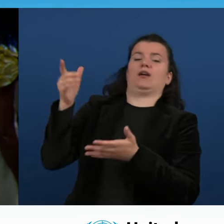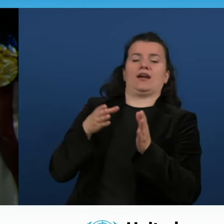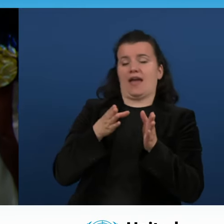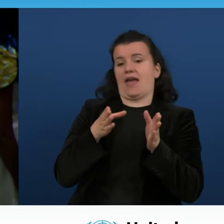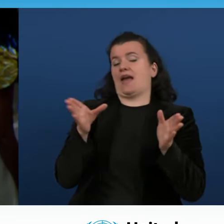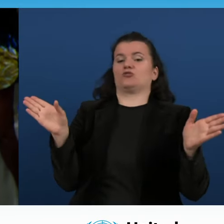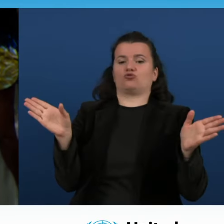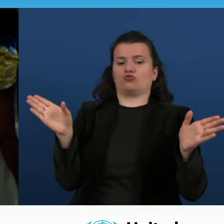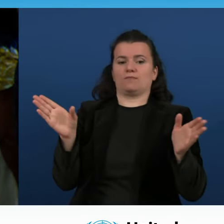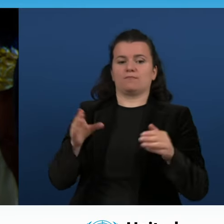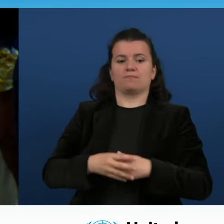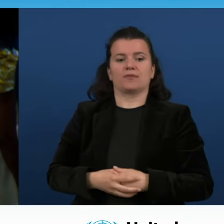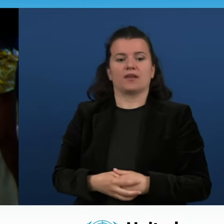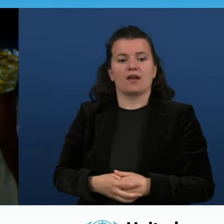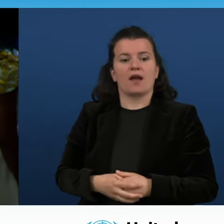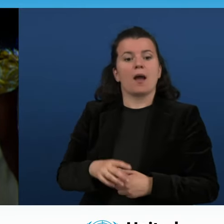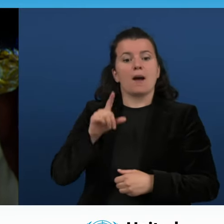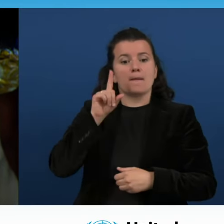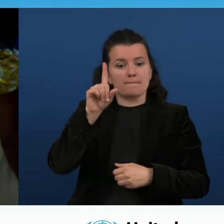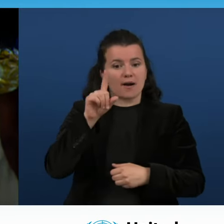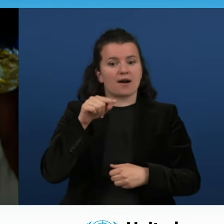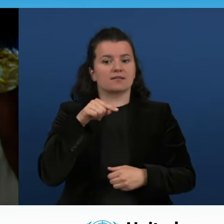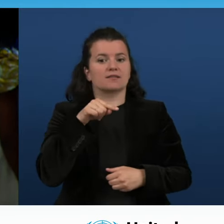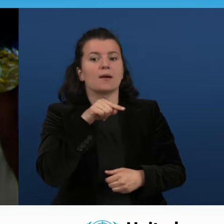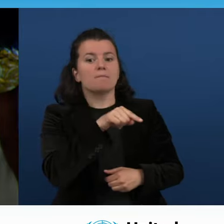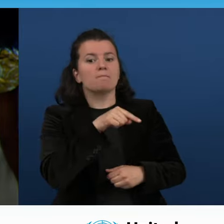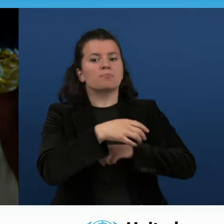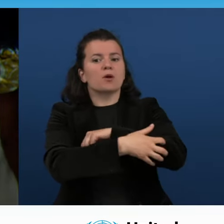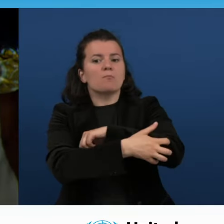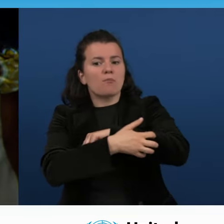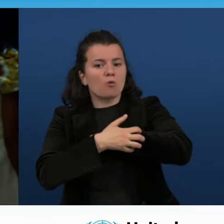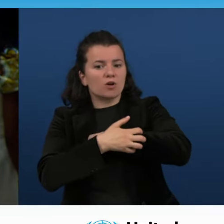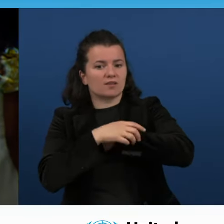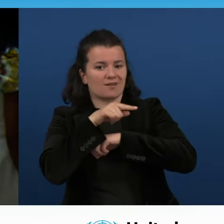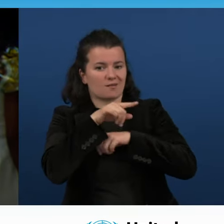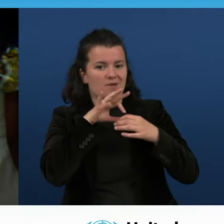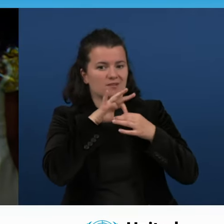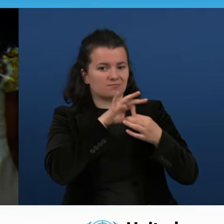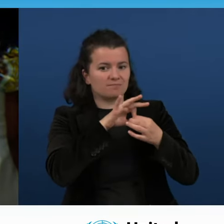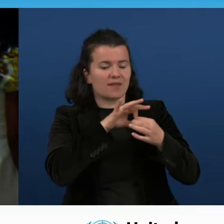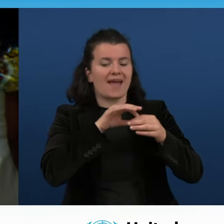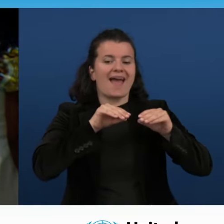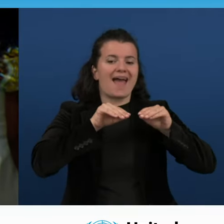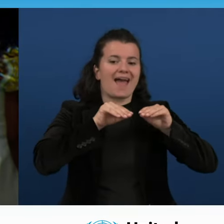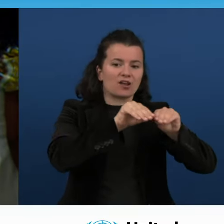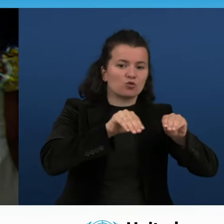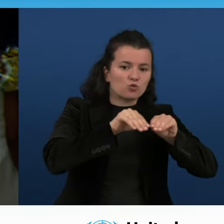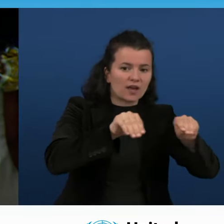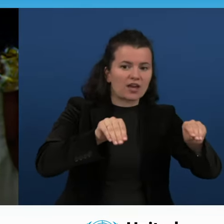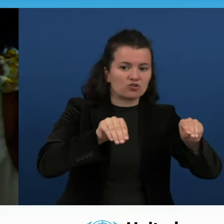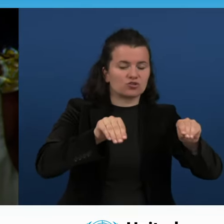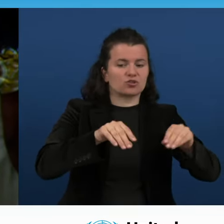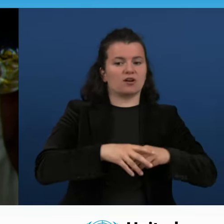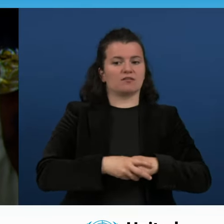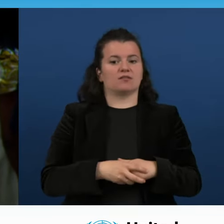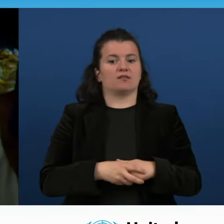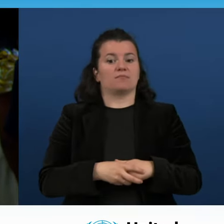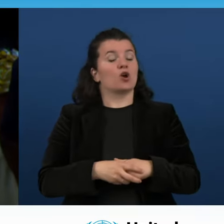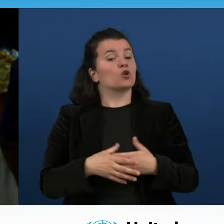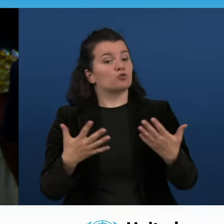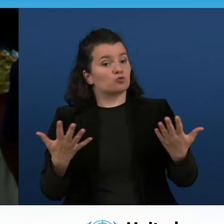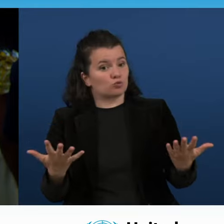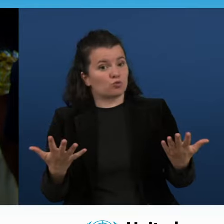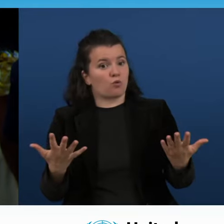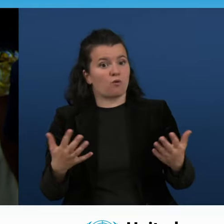for access to education as well as basic infrastructure. In this vein, the eradication of poverty is not simply about making